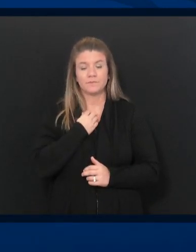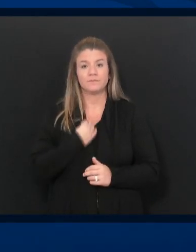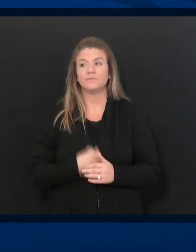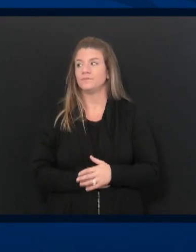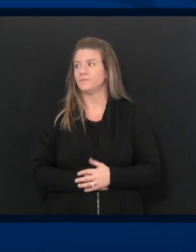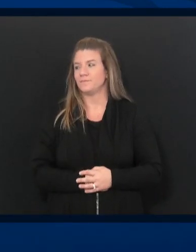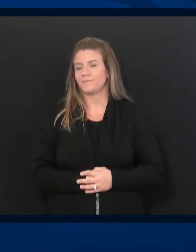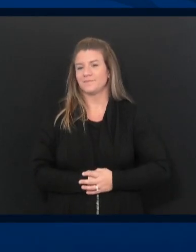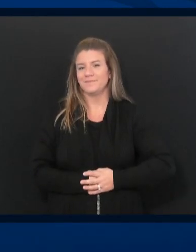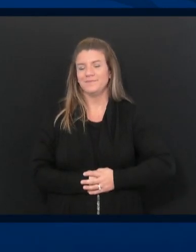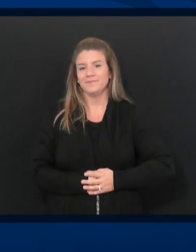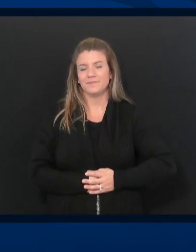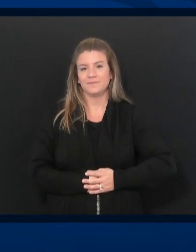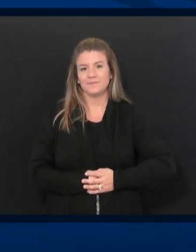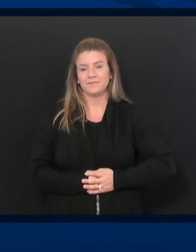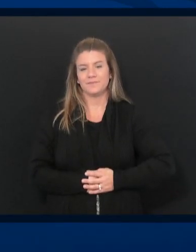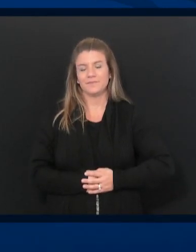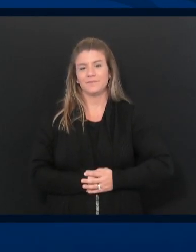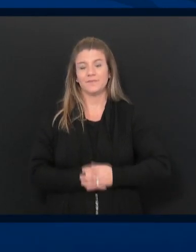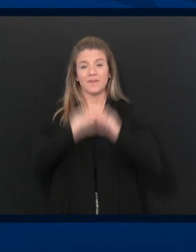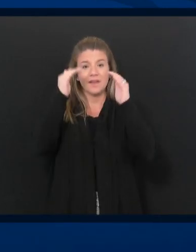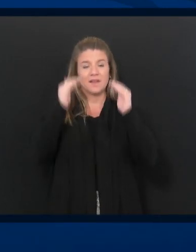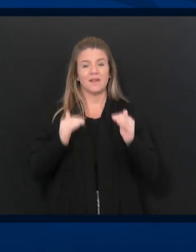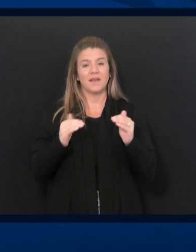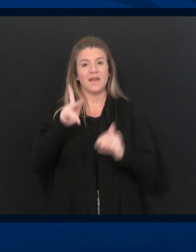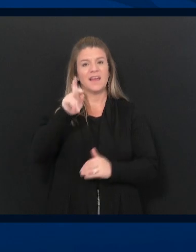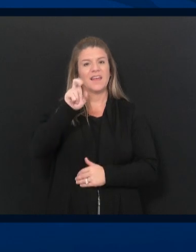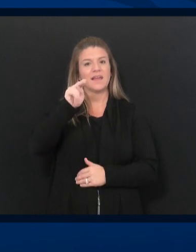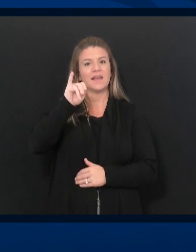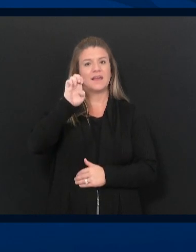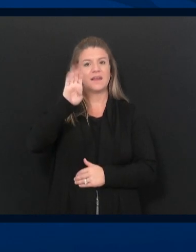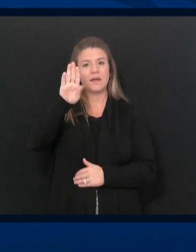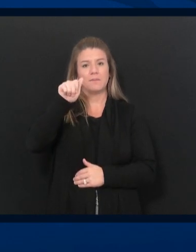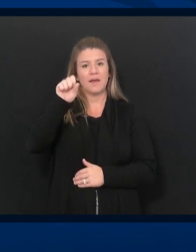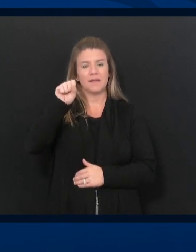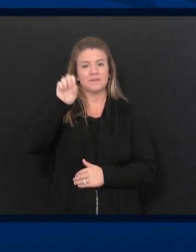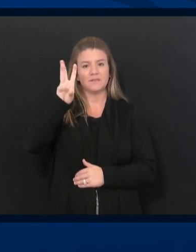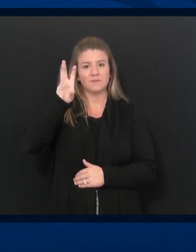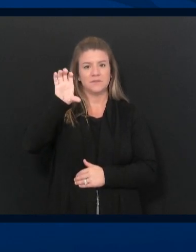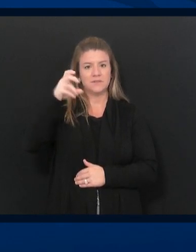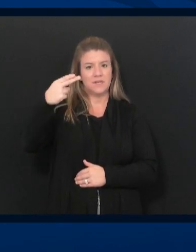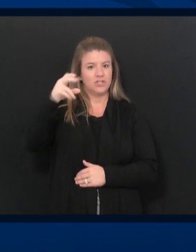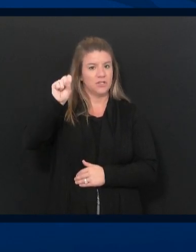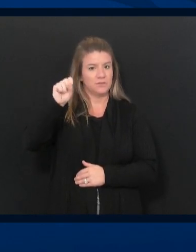All right, thank you, Steve. And up next, let's go to Kenny Bass with WCHS.